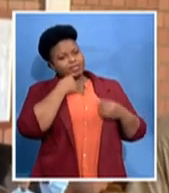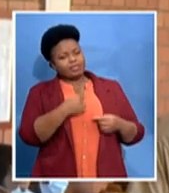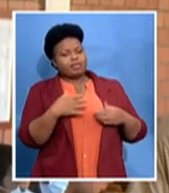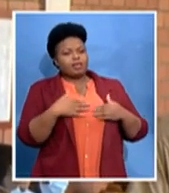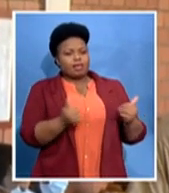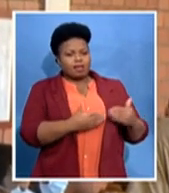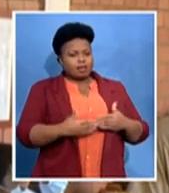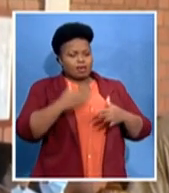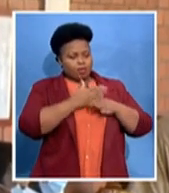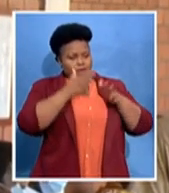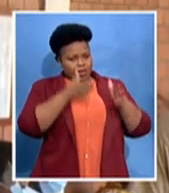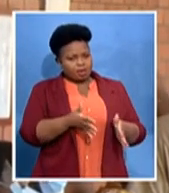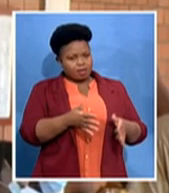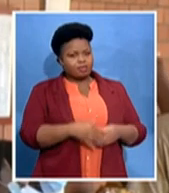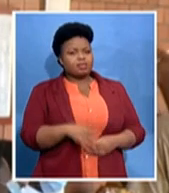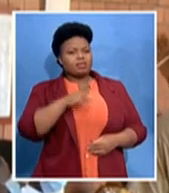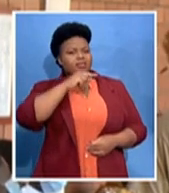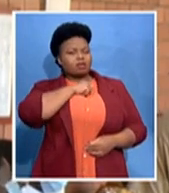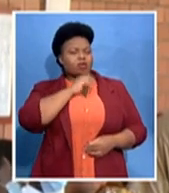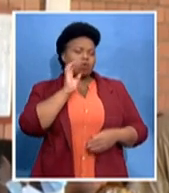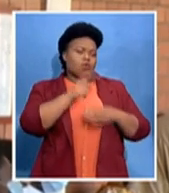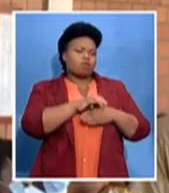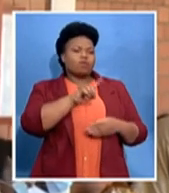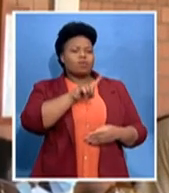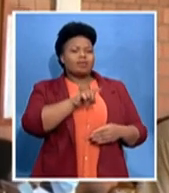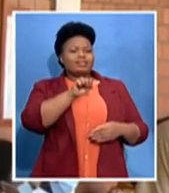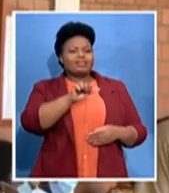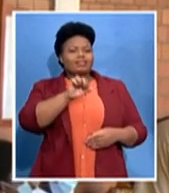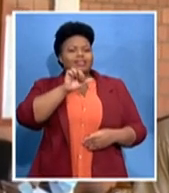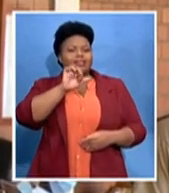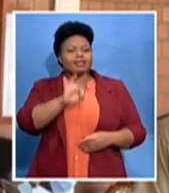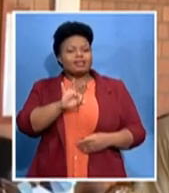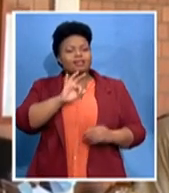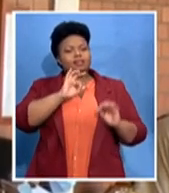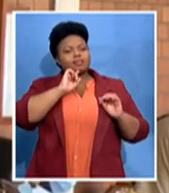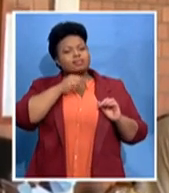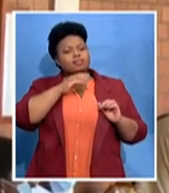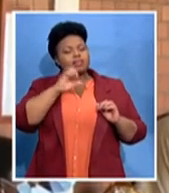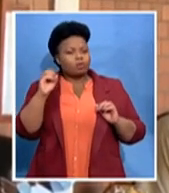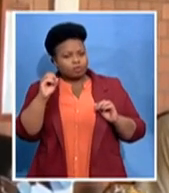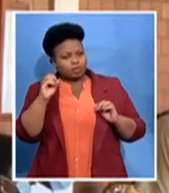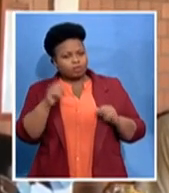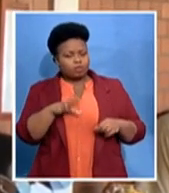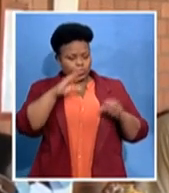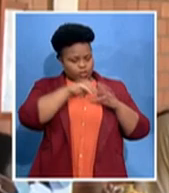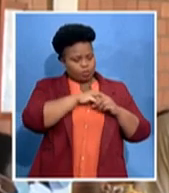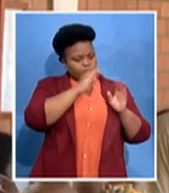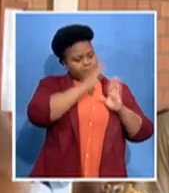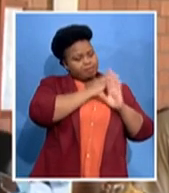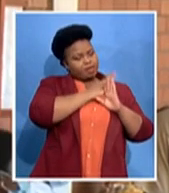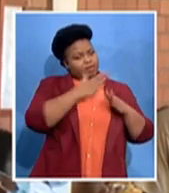than 163,000. This is including private healthcare sector. We are